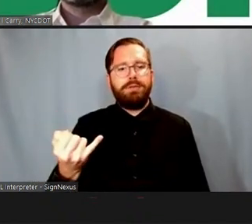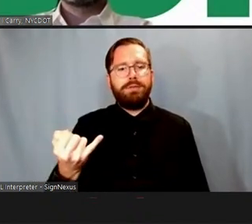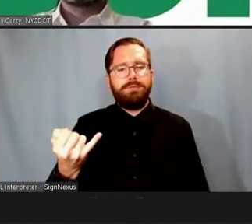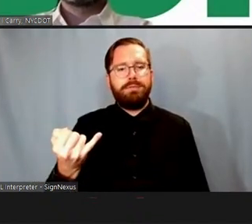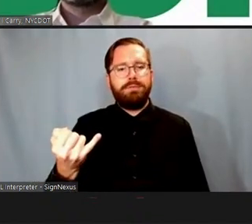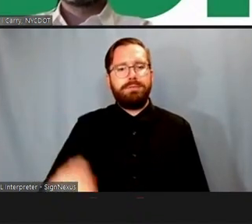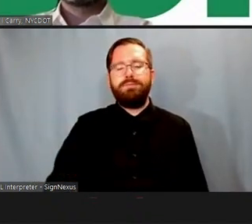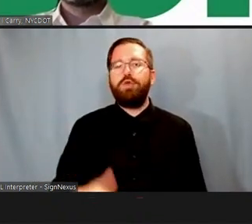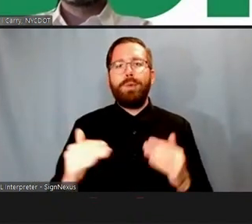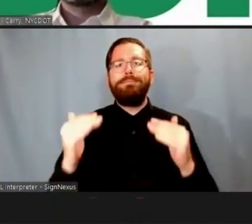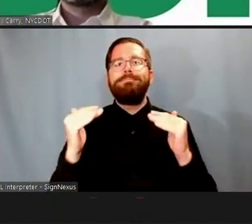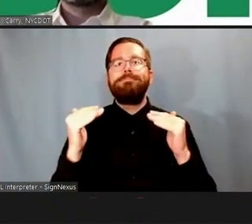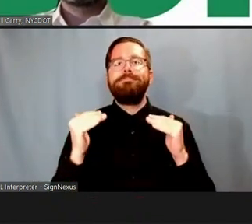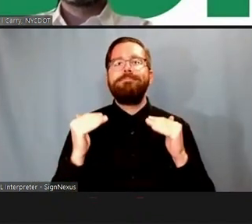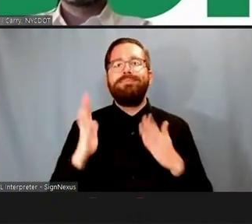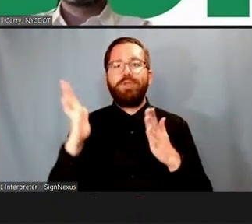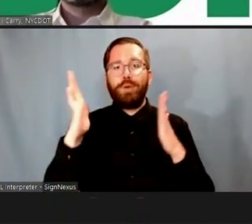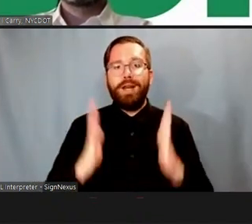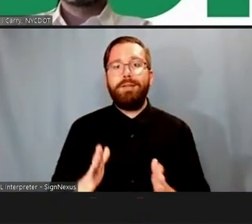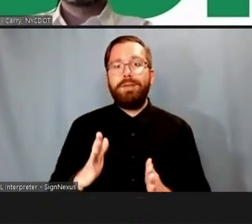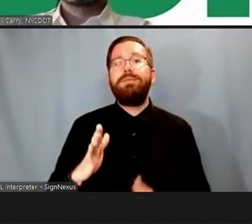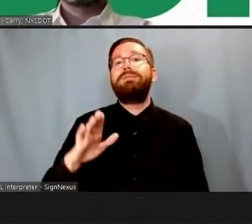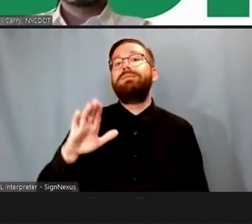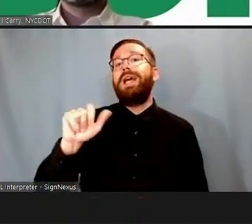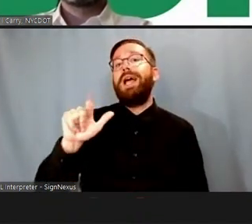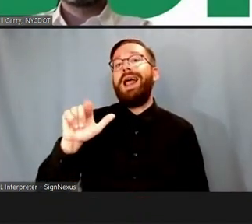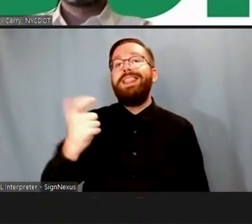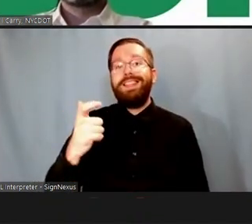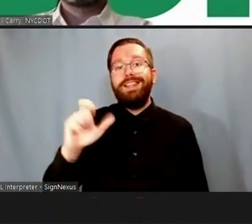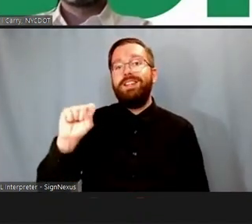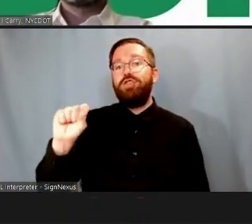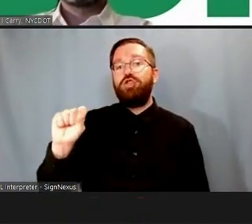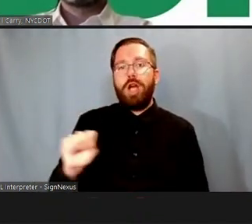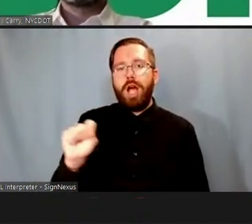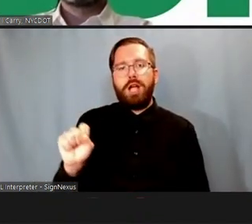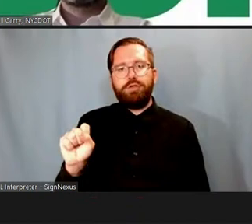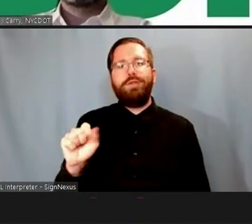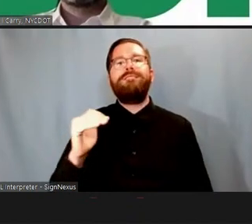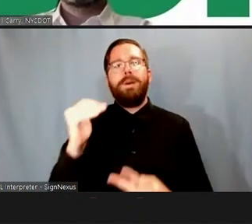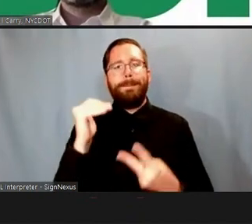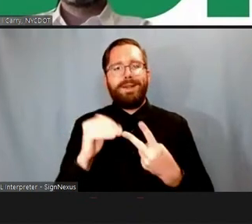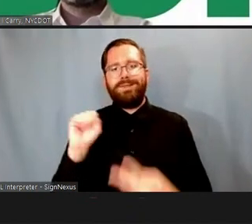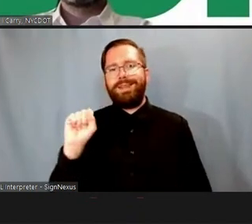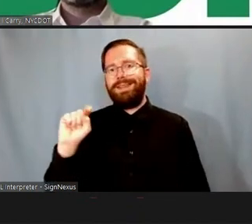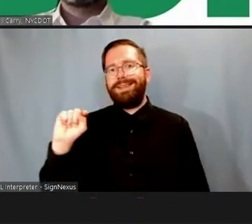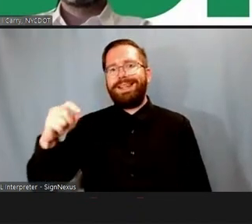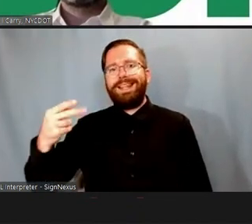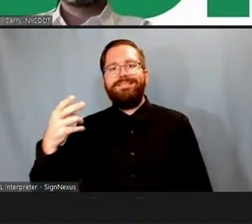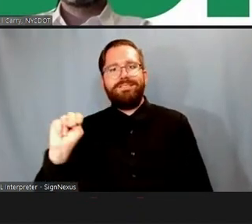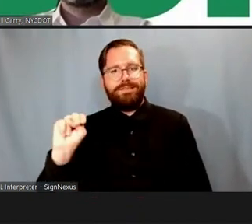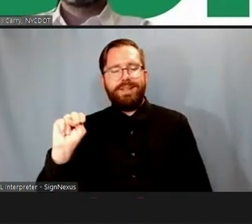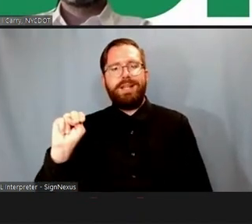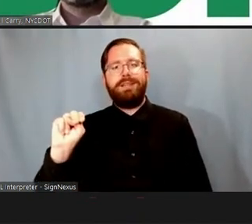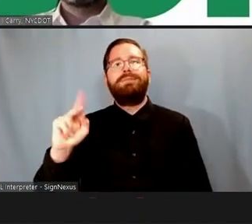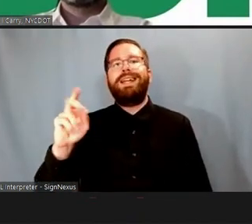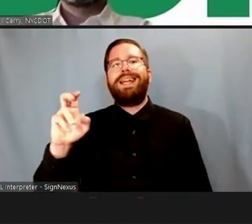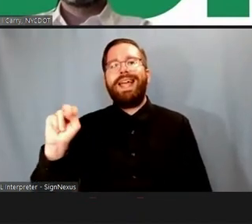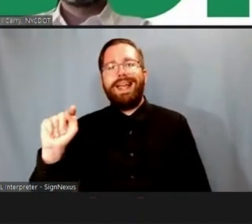our next speaker is alex shahassov followed by stephen kent abraham